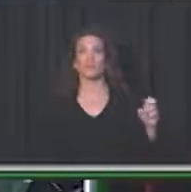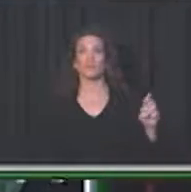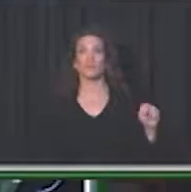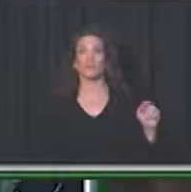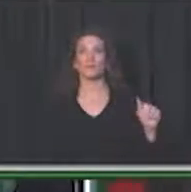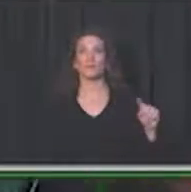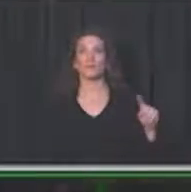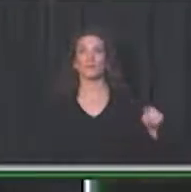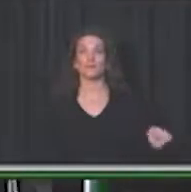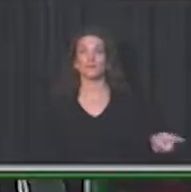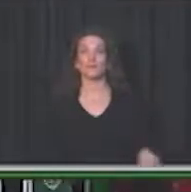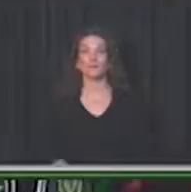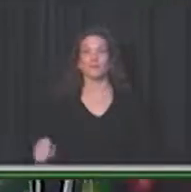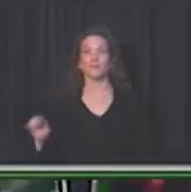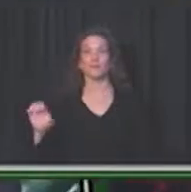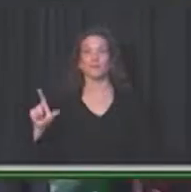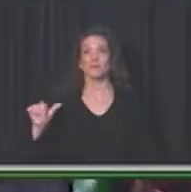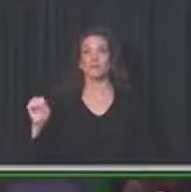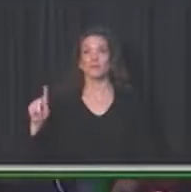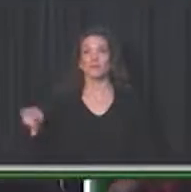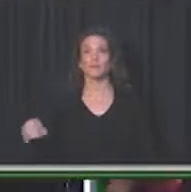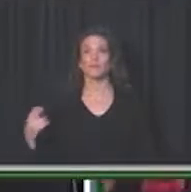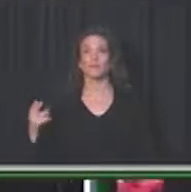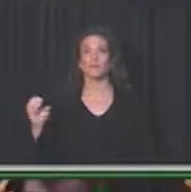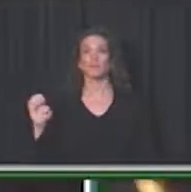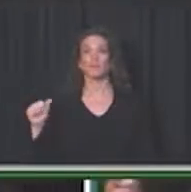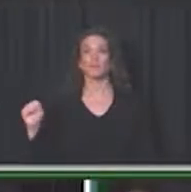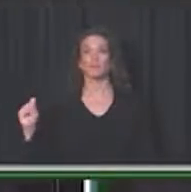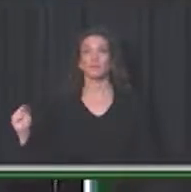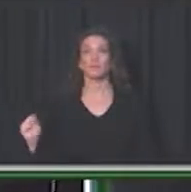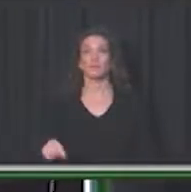Elizabeth East. Betty Figueroa.